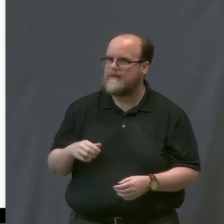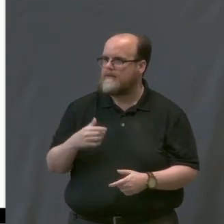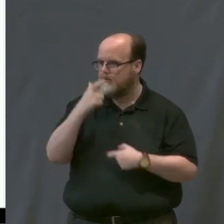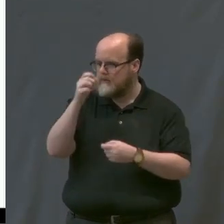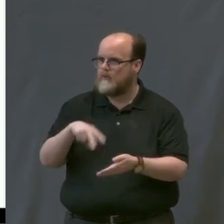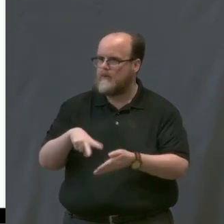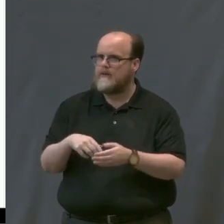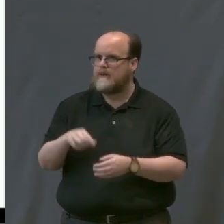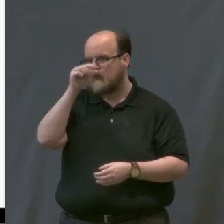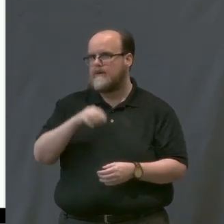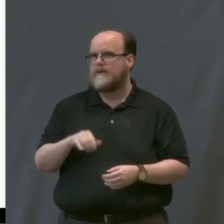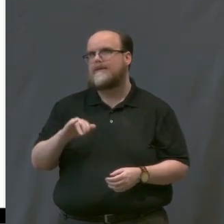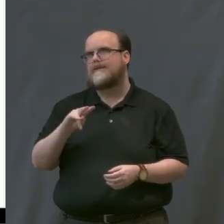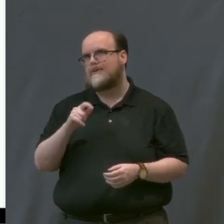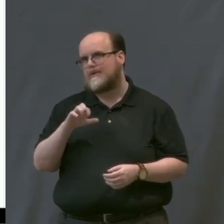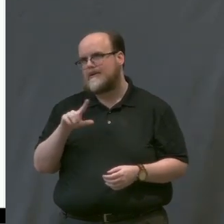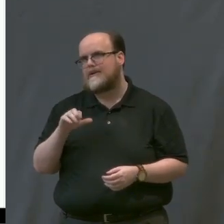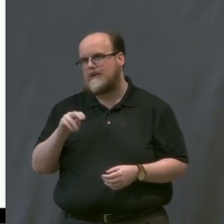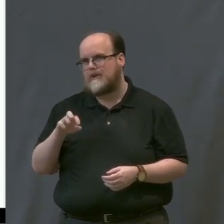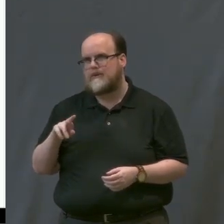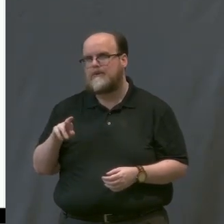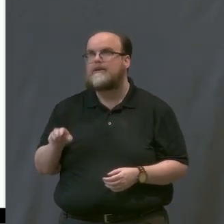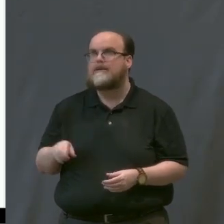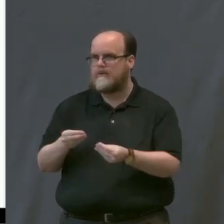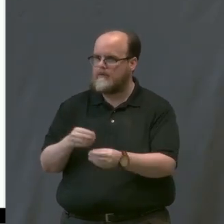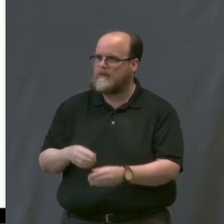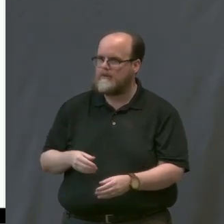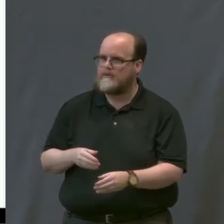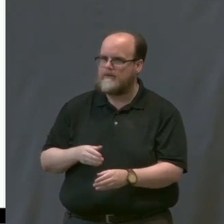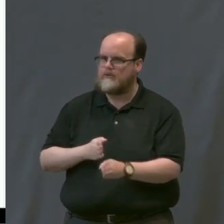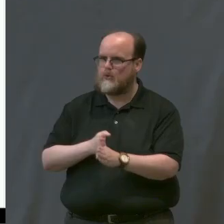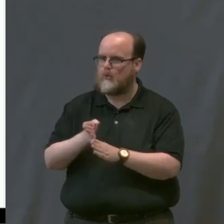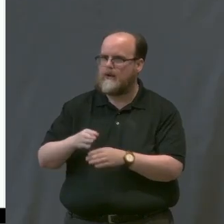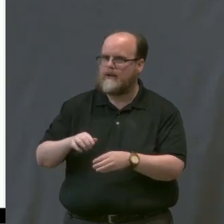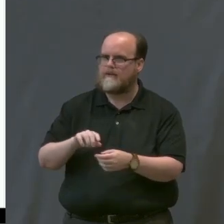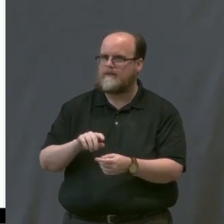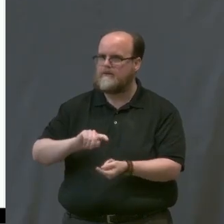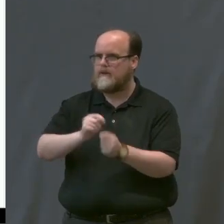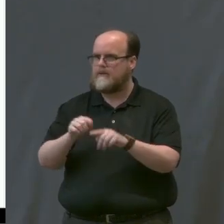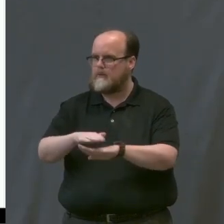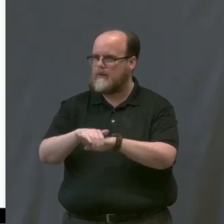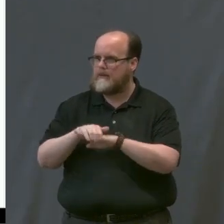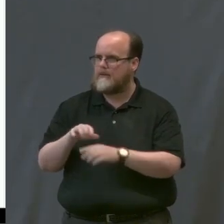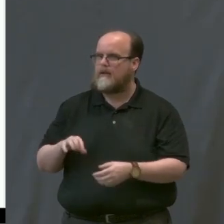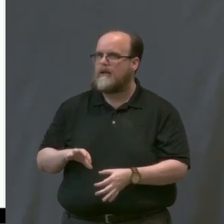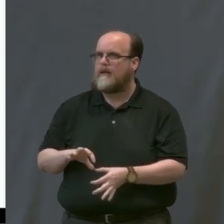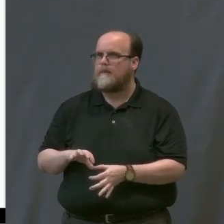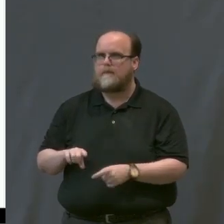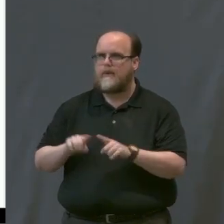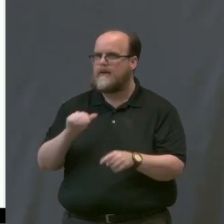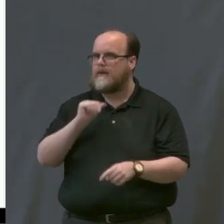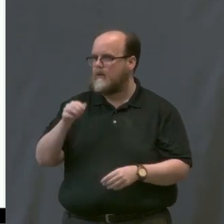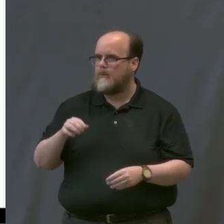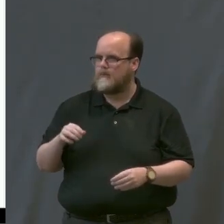interlinears because they give you the direct translation into English of this Greek word, but they don't worry about